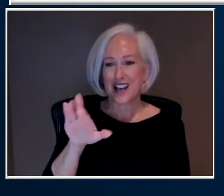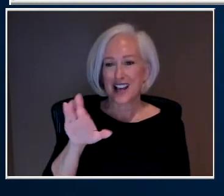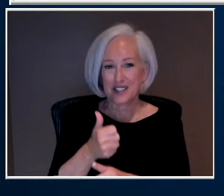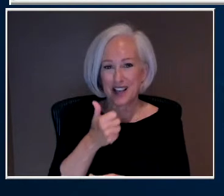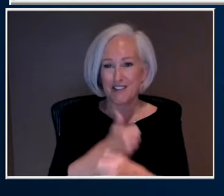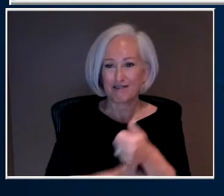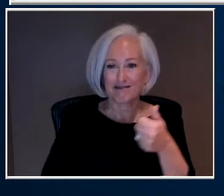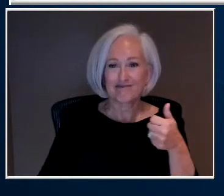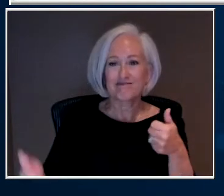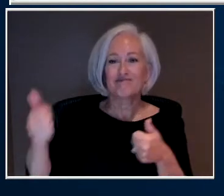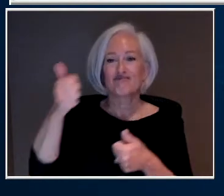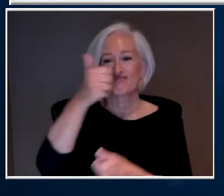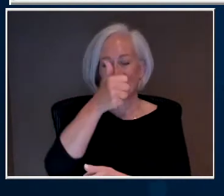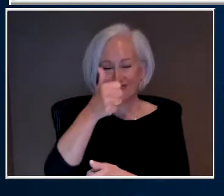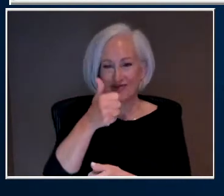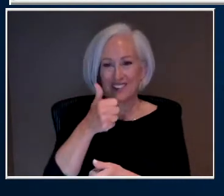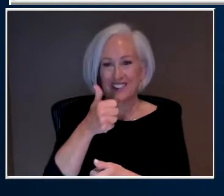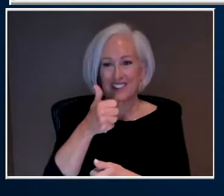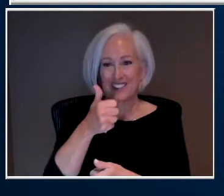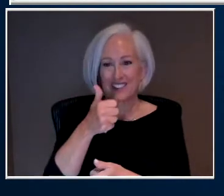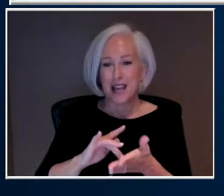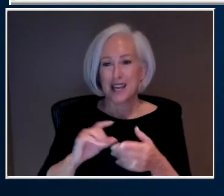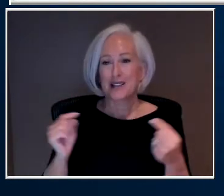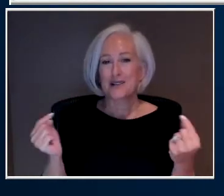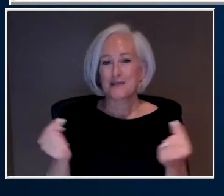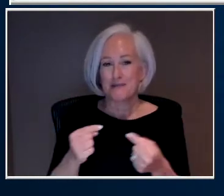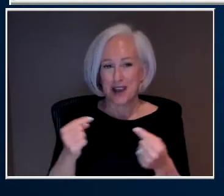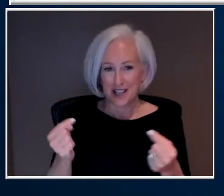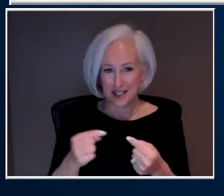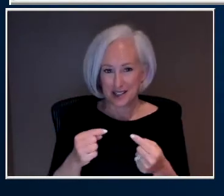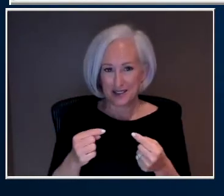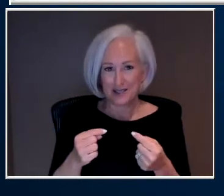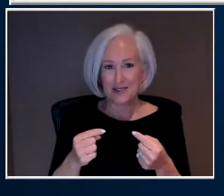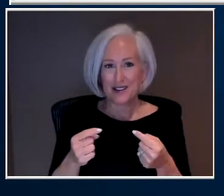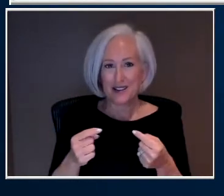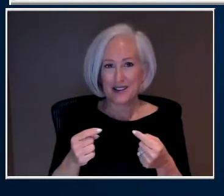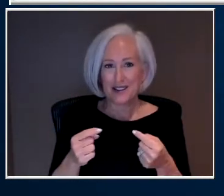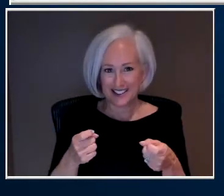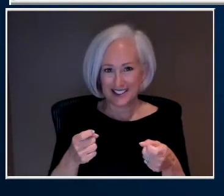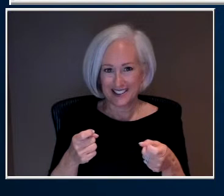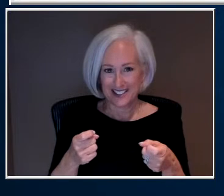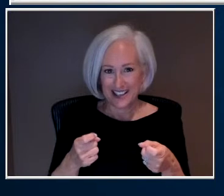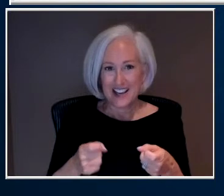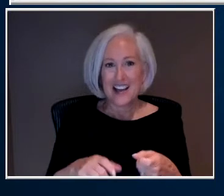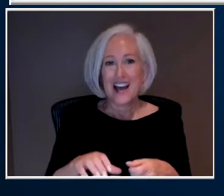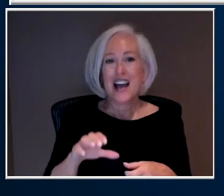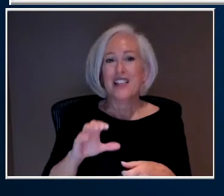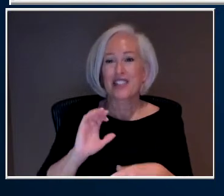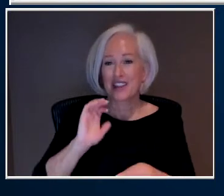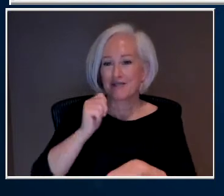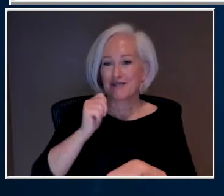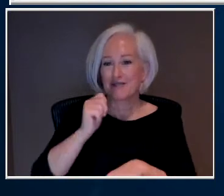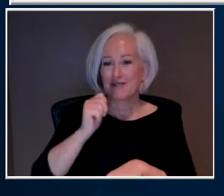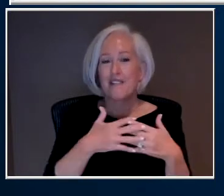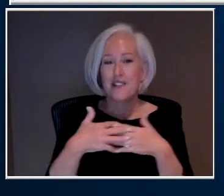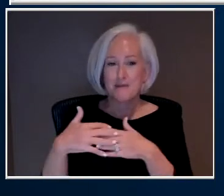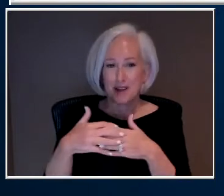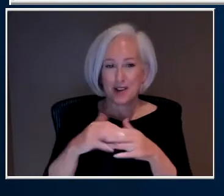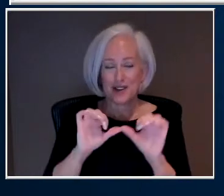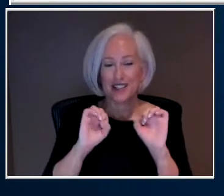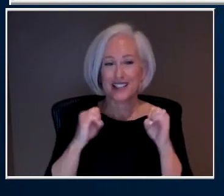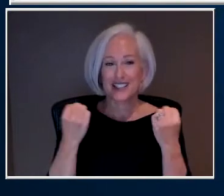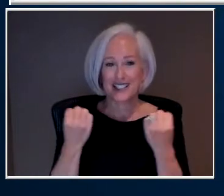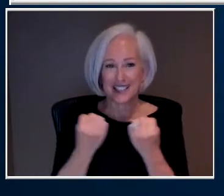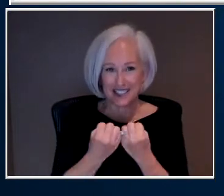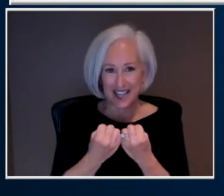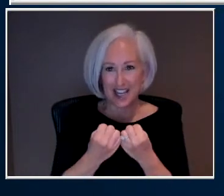Management and the co-founder of the American Society of Pain and Neuroscience. A lot of credentials behind your name. Your